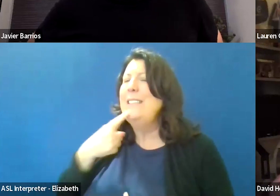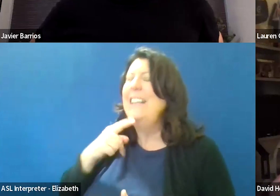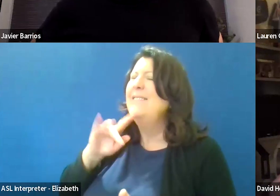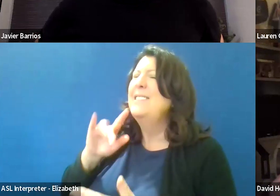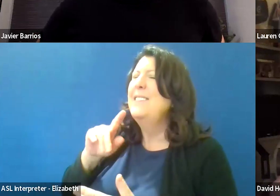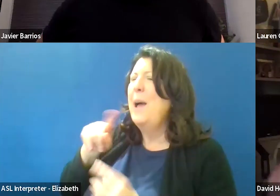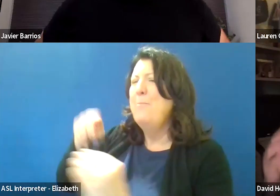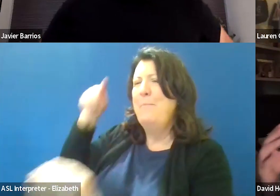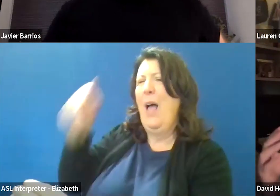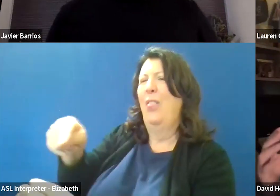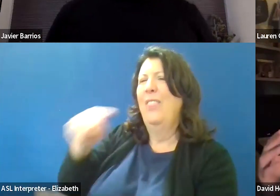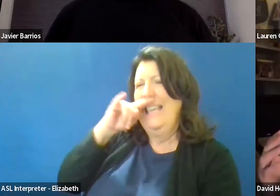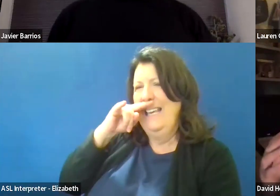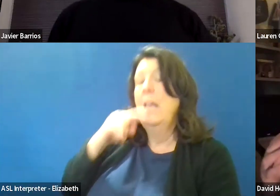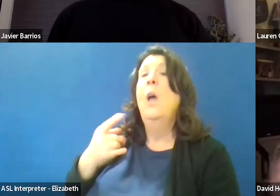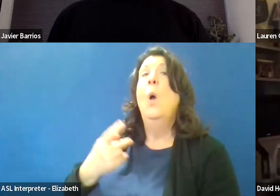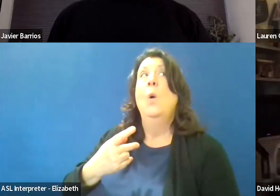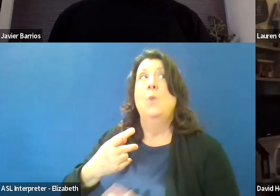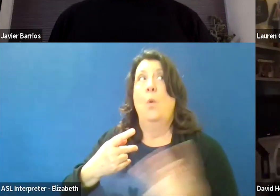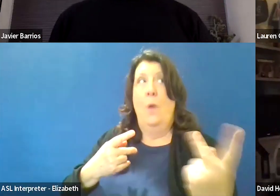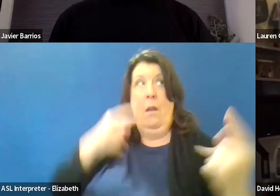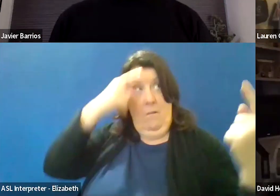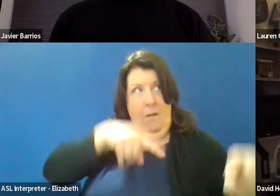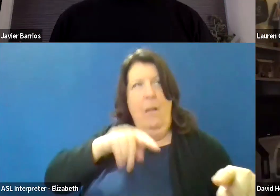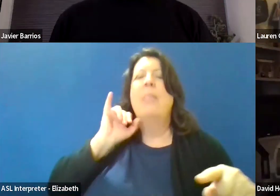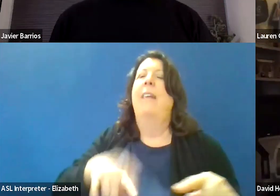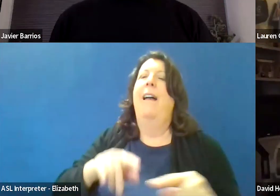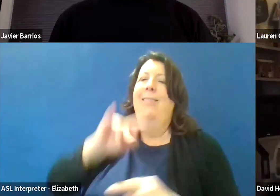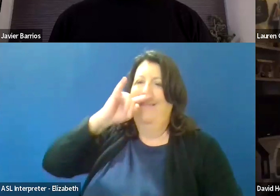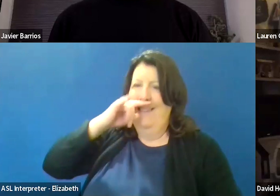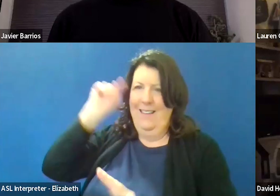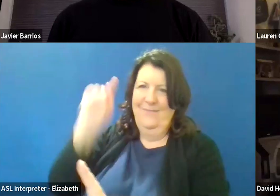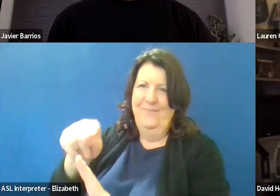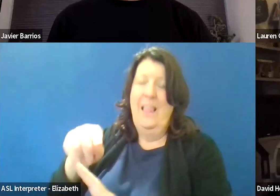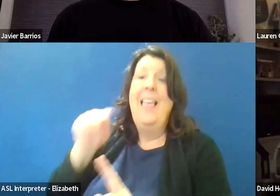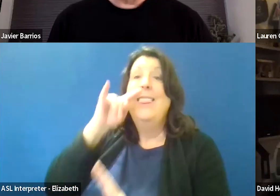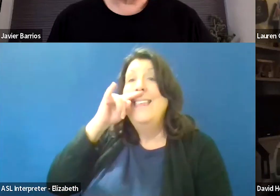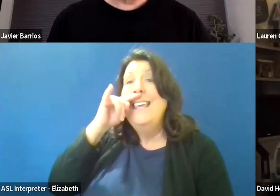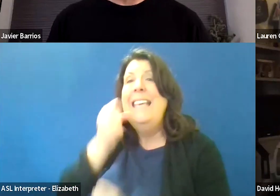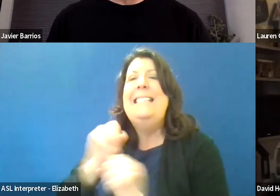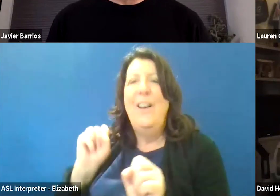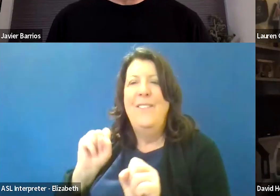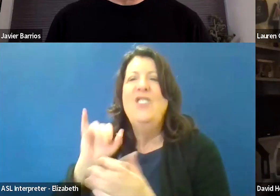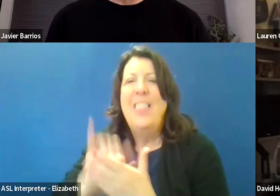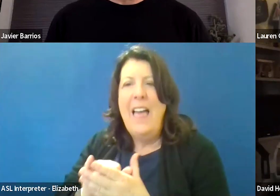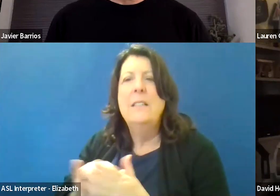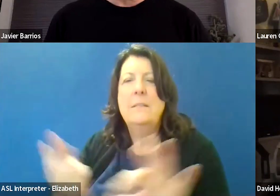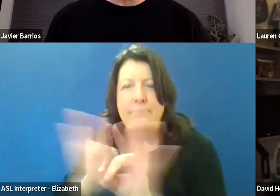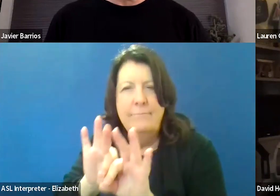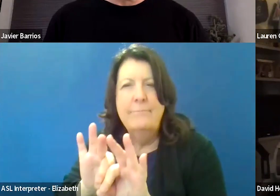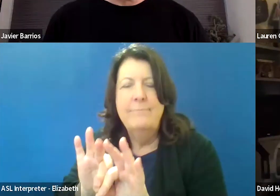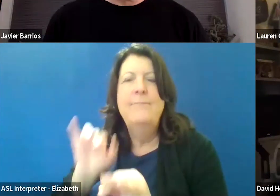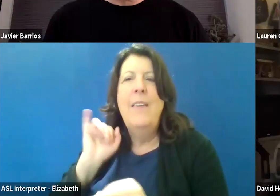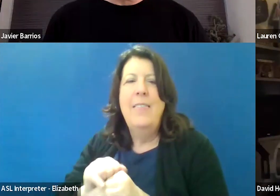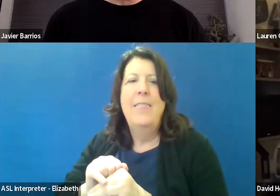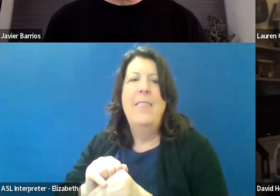that kind of opened me up, and I was like, okay, the kid's salvation is going to be the laboring oar, which made sense to me. It's going to pull the